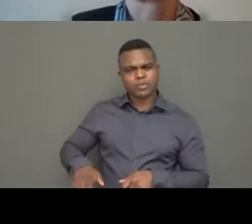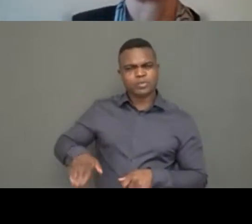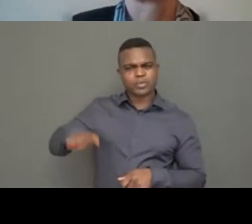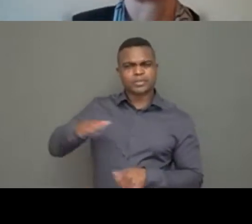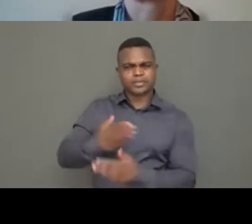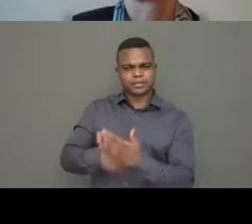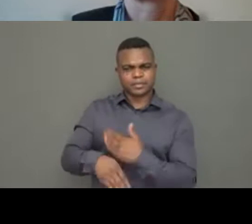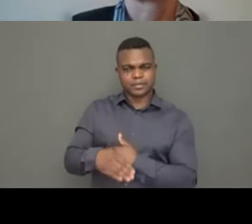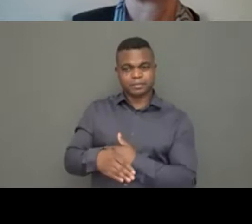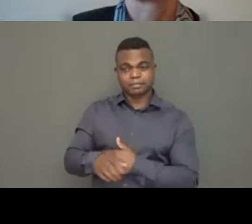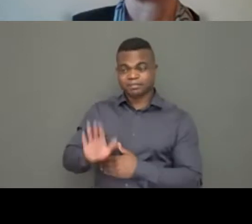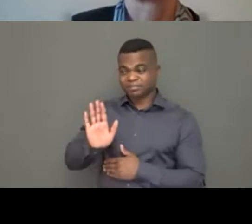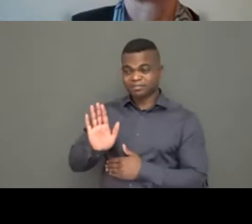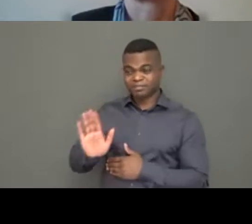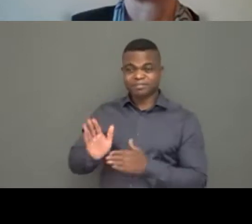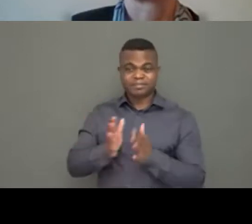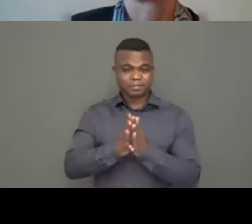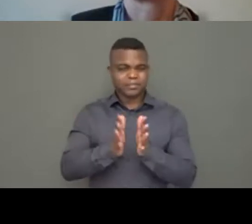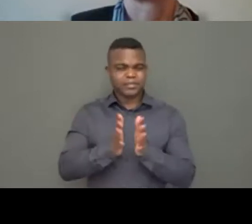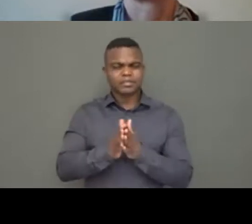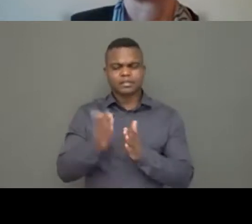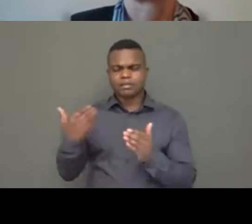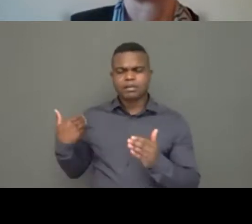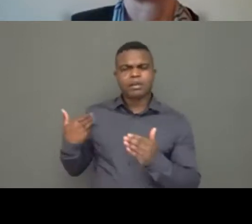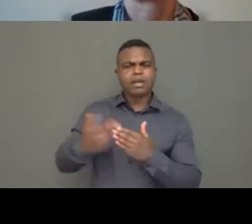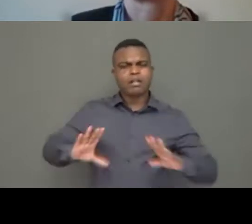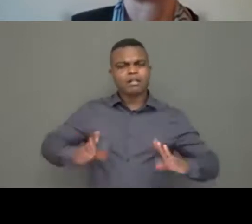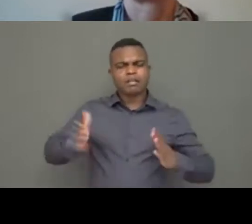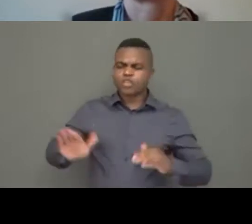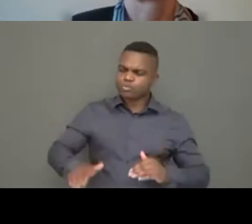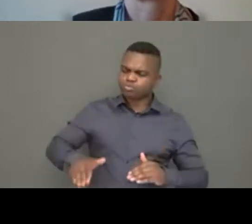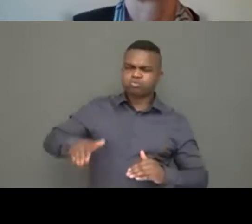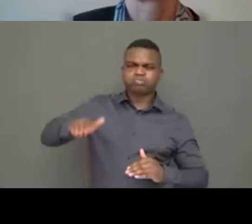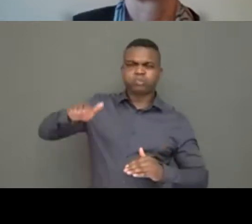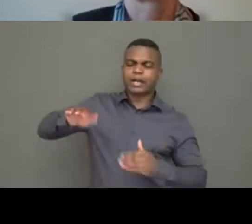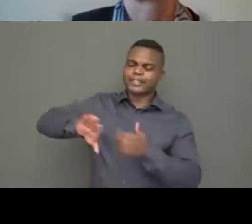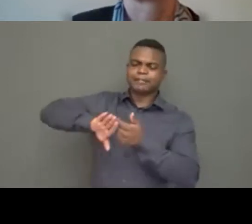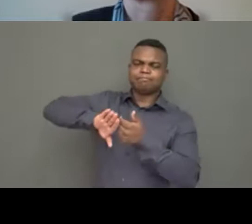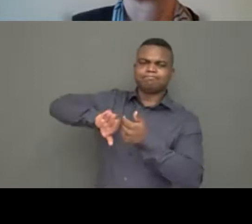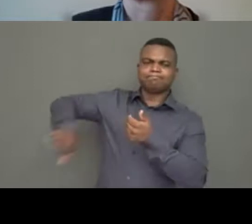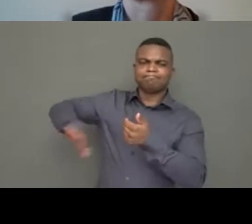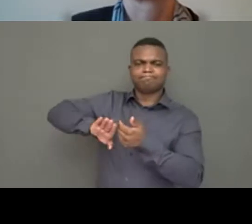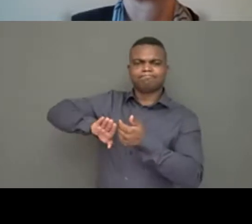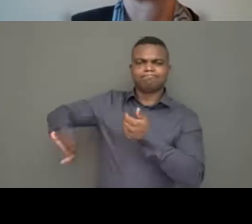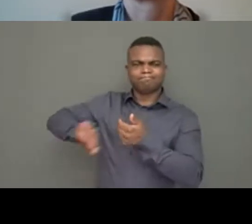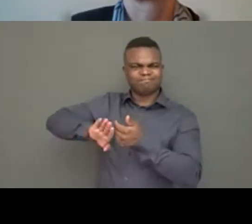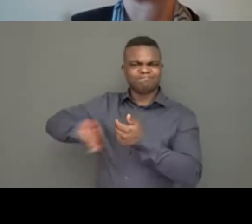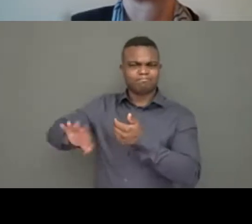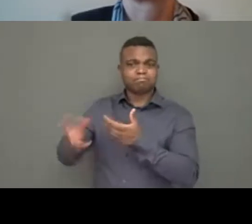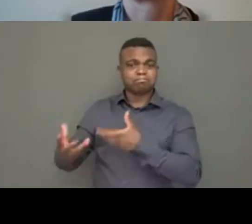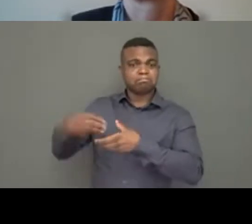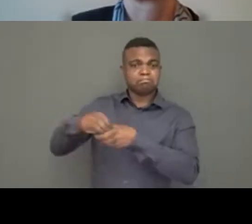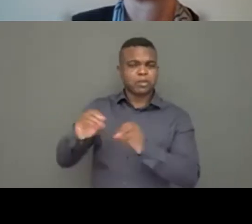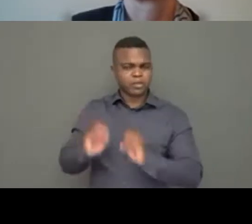significant personal journey he was able to become an established leader within his community, leading a community development